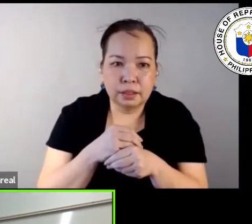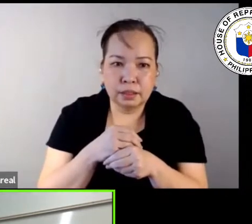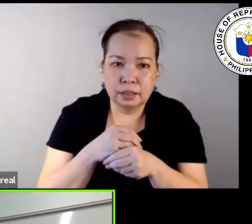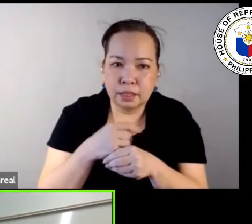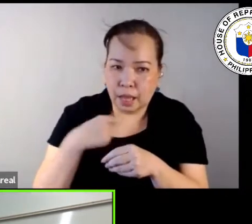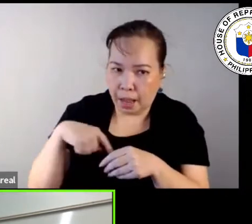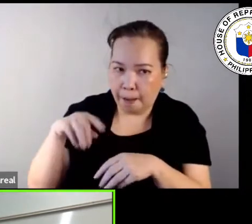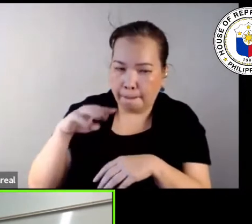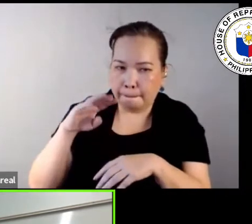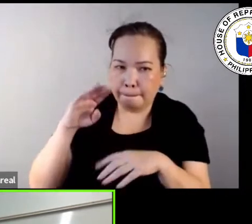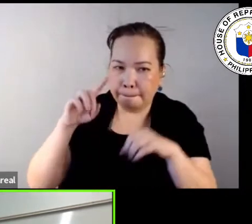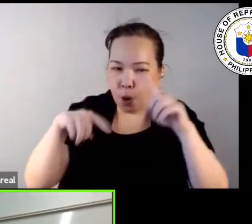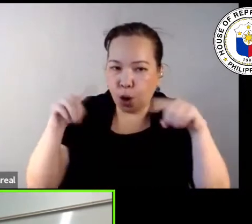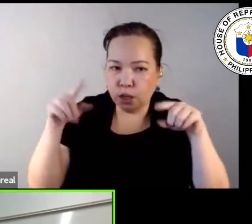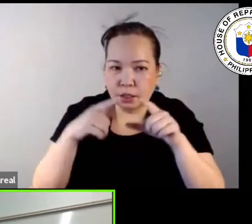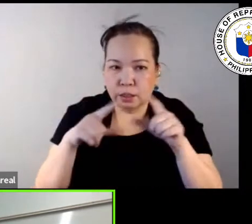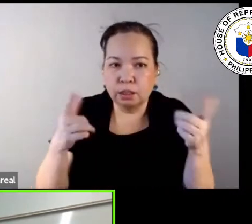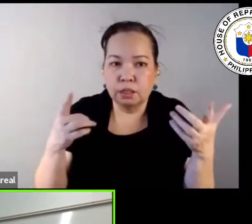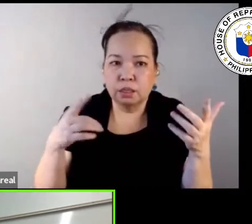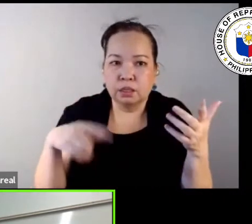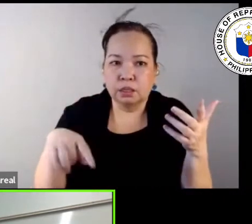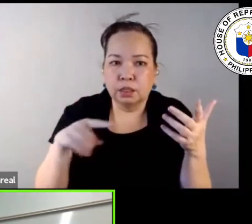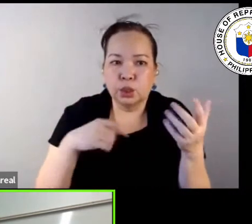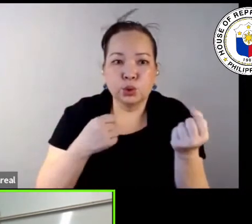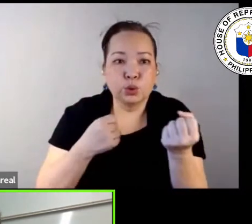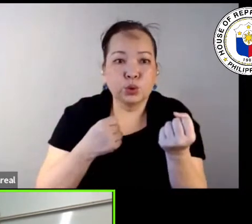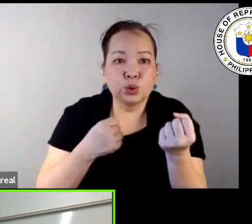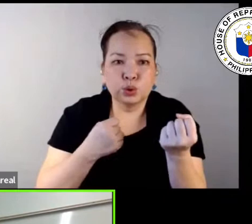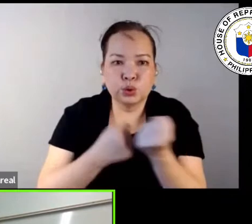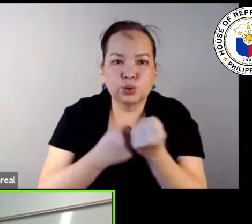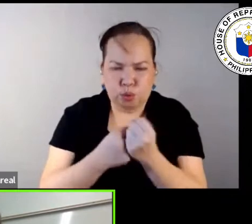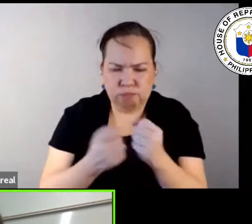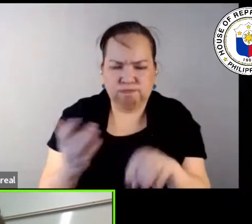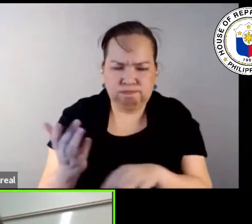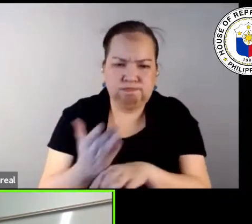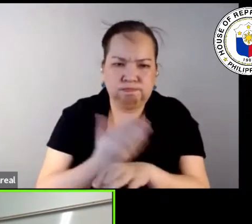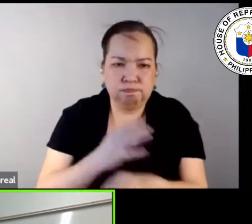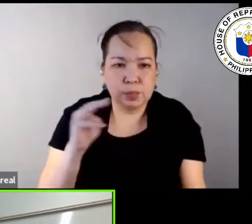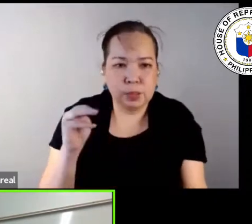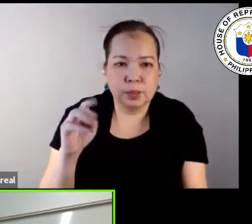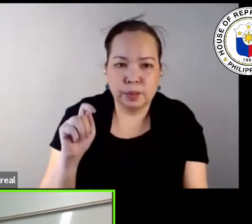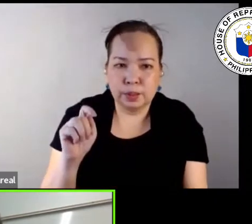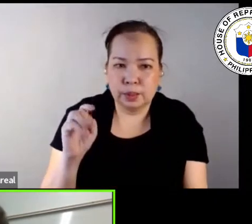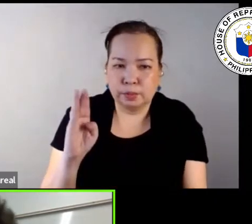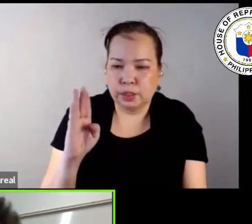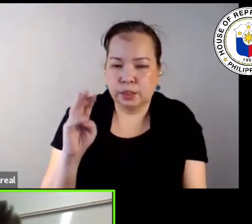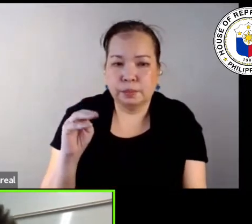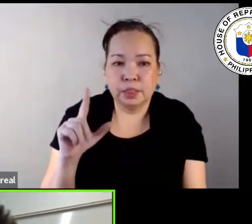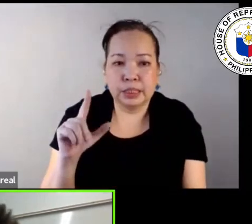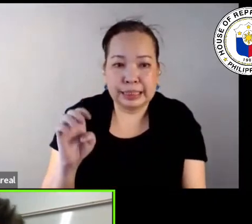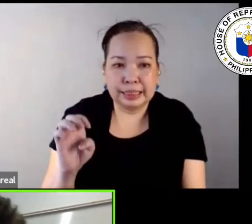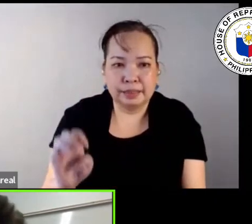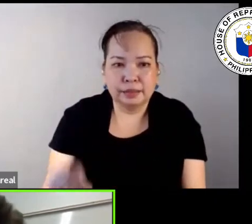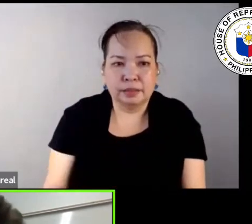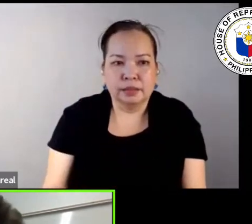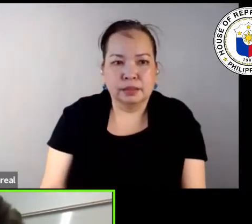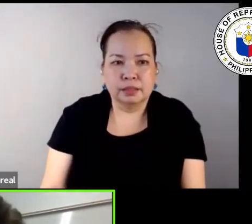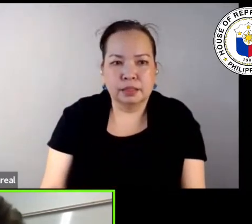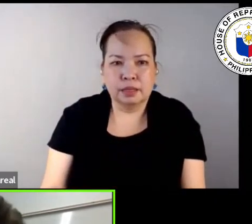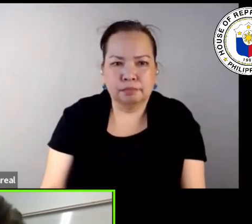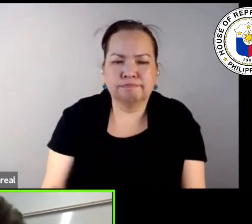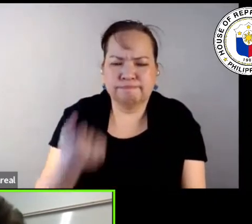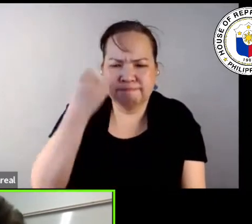Network, supports the continuation and the improvement of mother tongue-based multilingual education. I